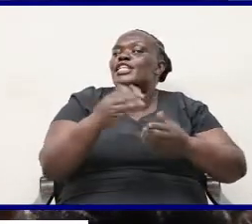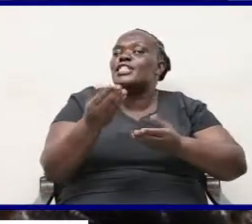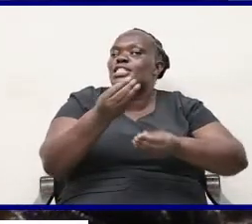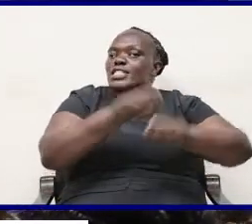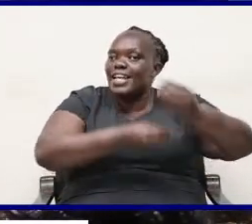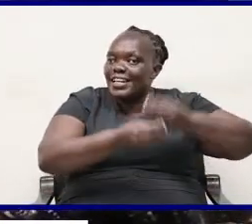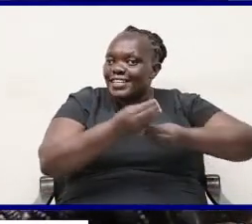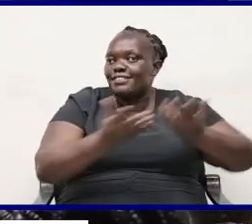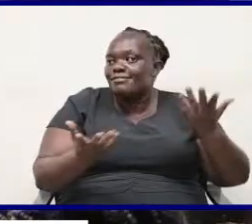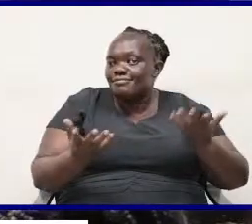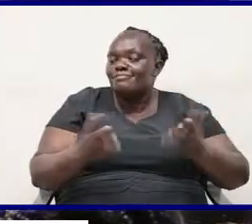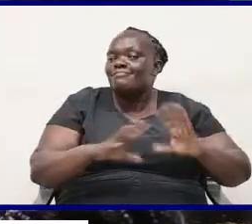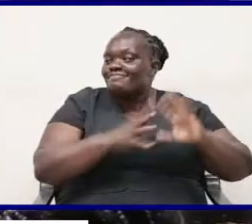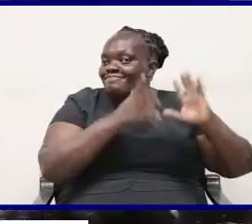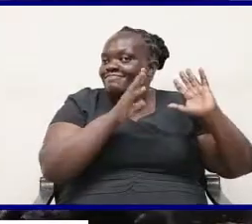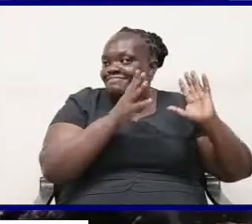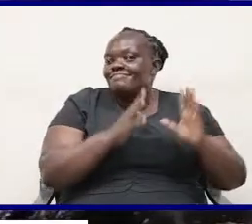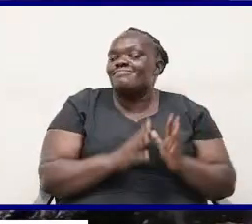trade. Makofi hapo.